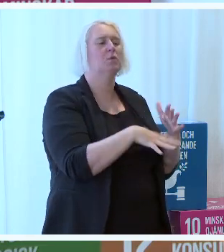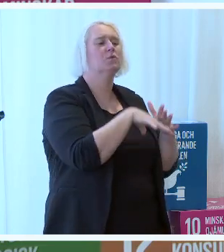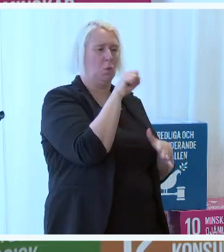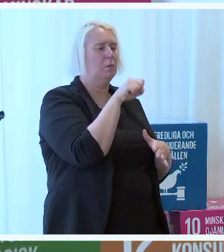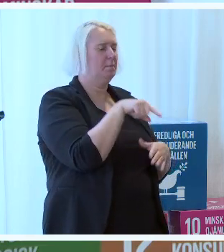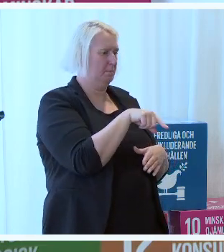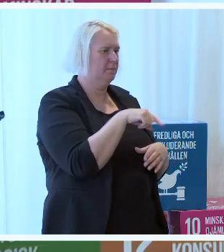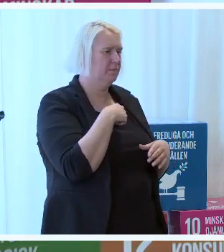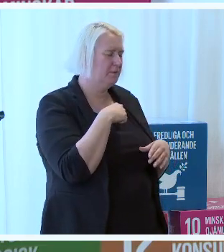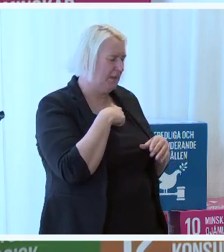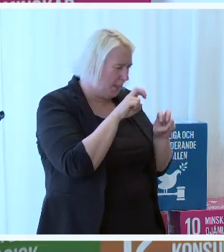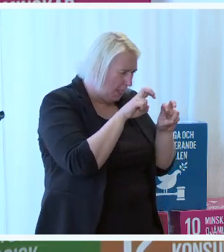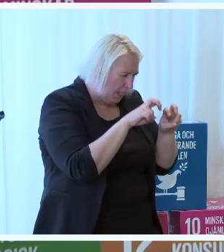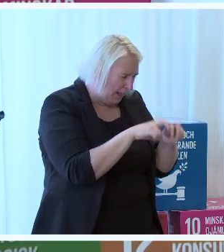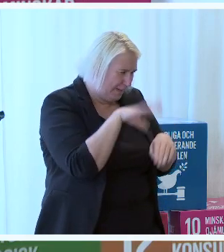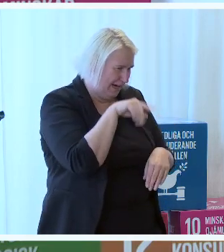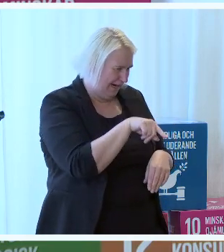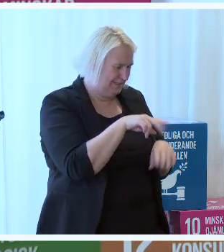about